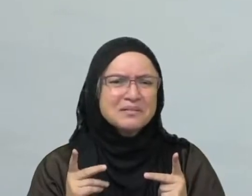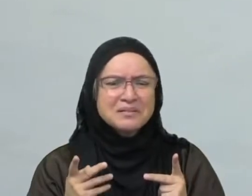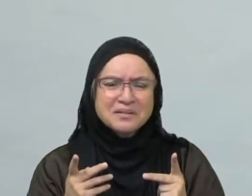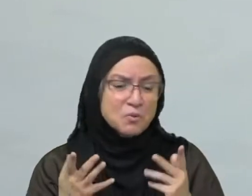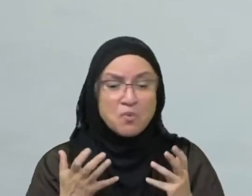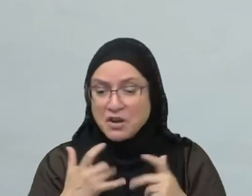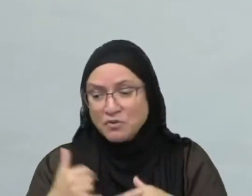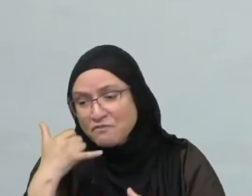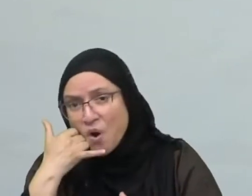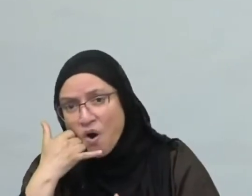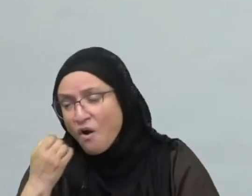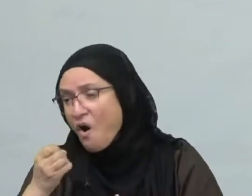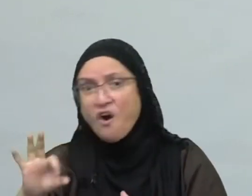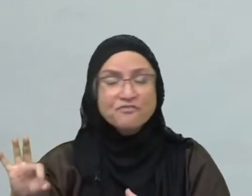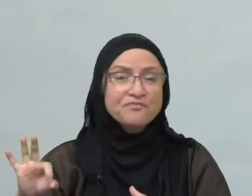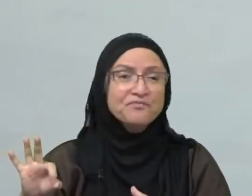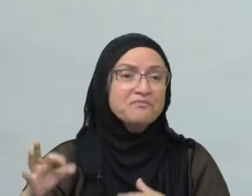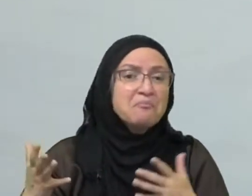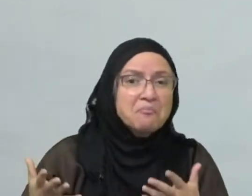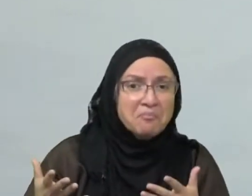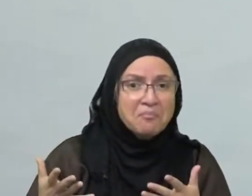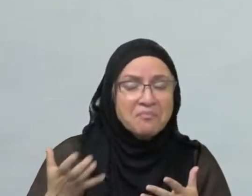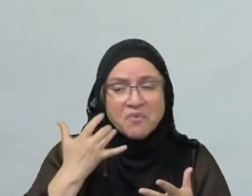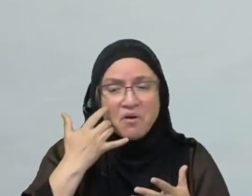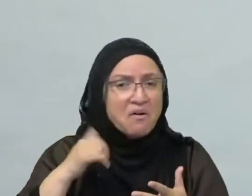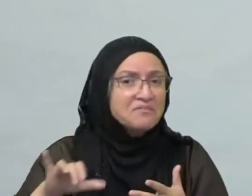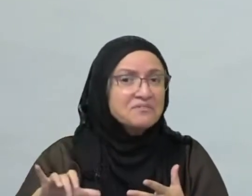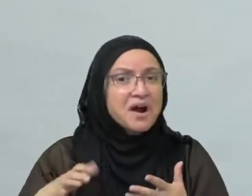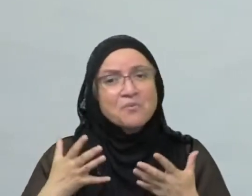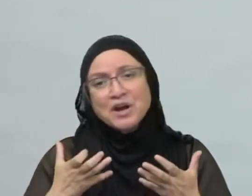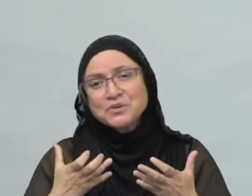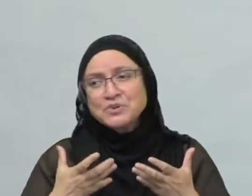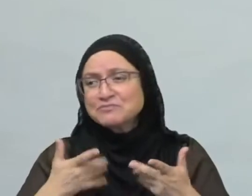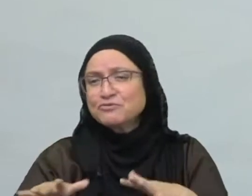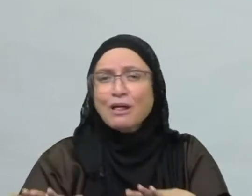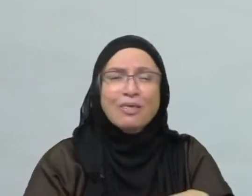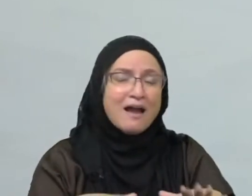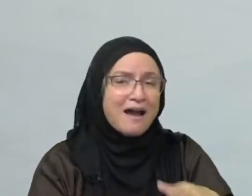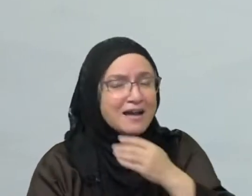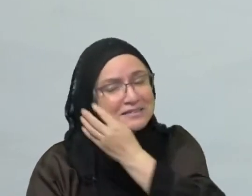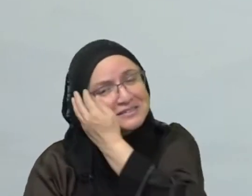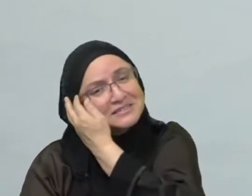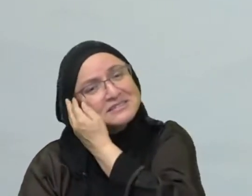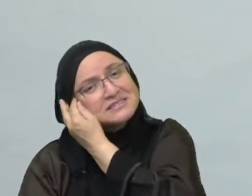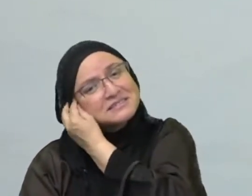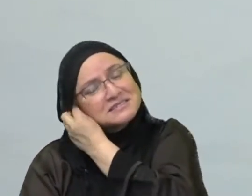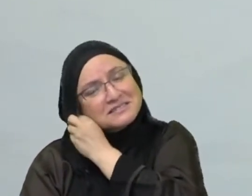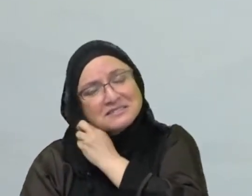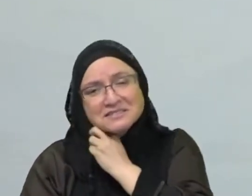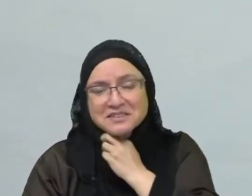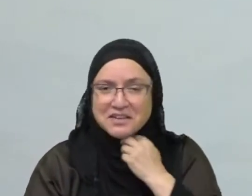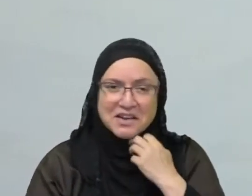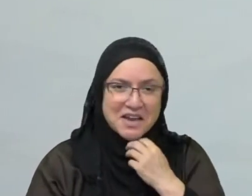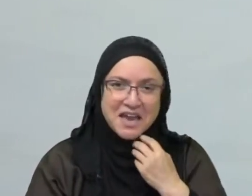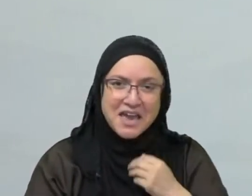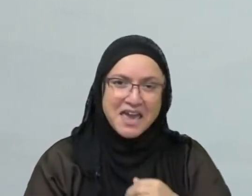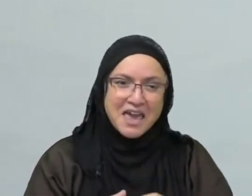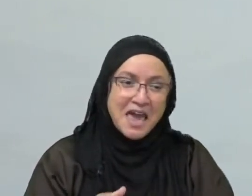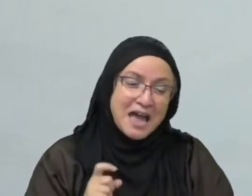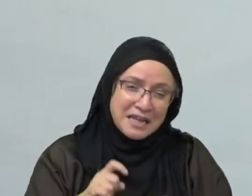relax. Relax the spirit. Your sunset and sunrise are beautiful outside your window too, you know. I just want to